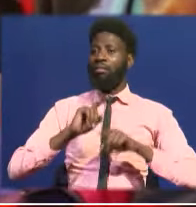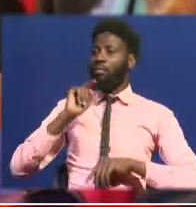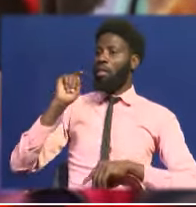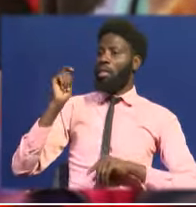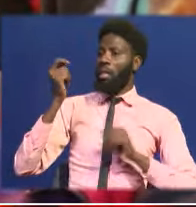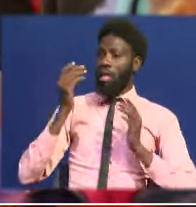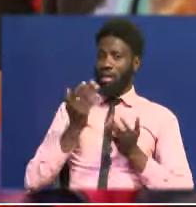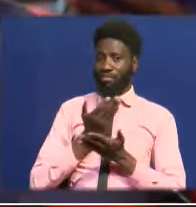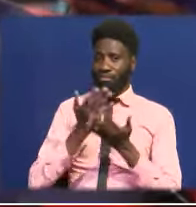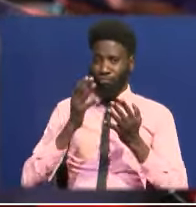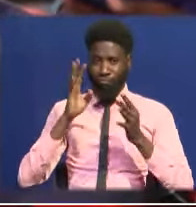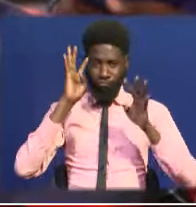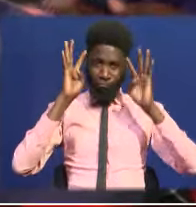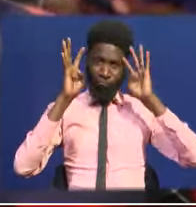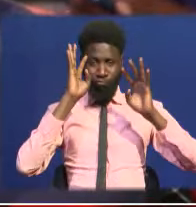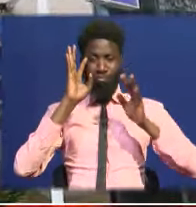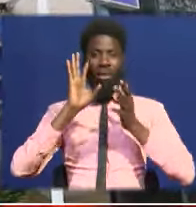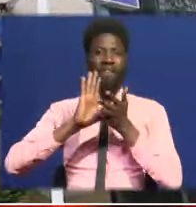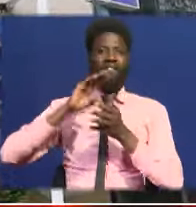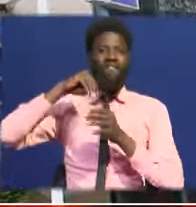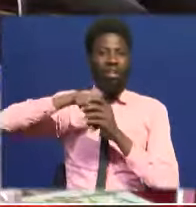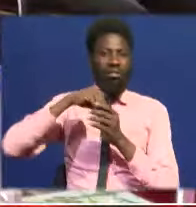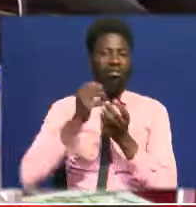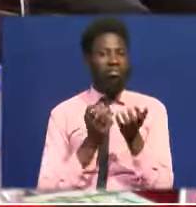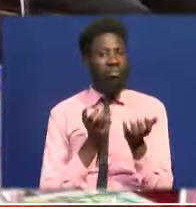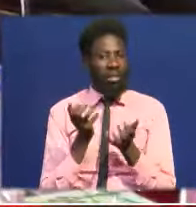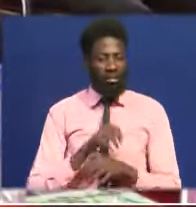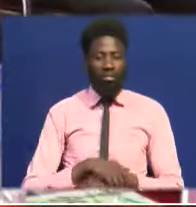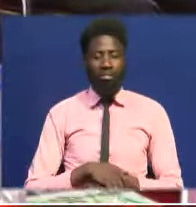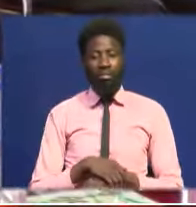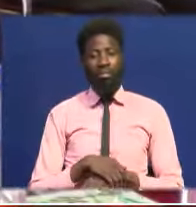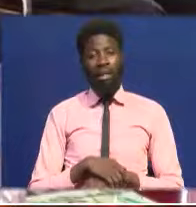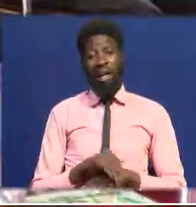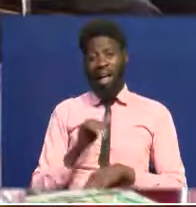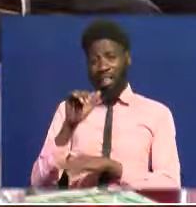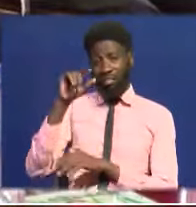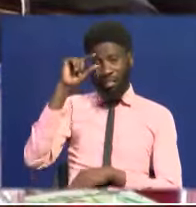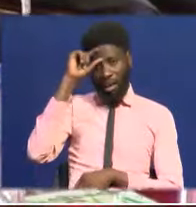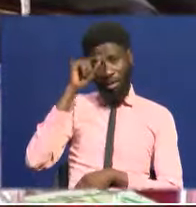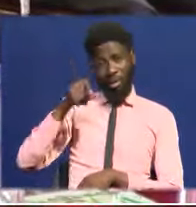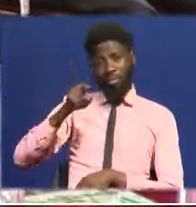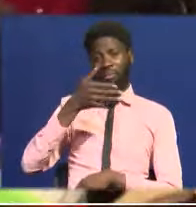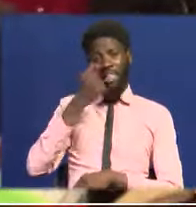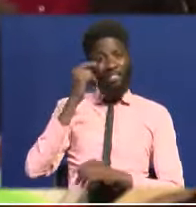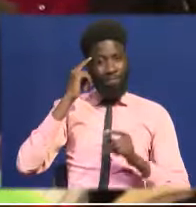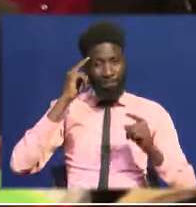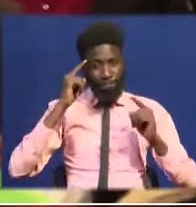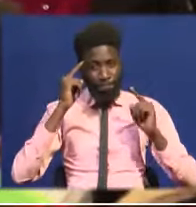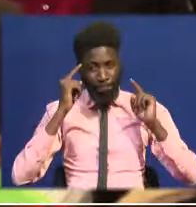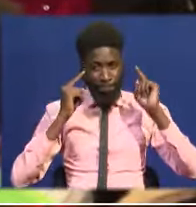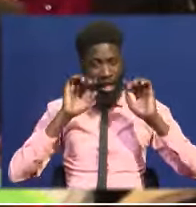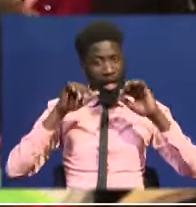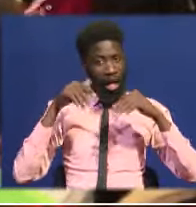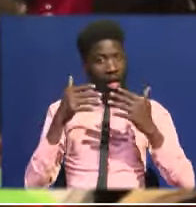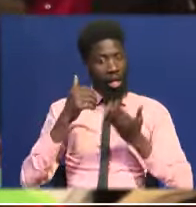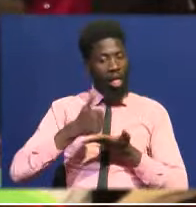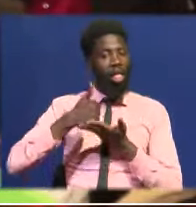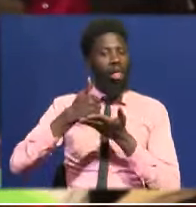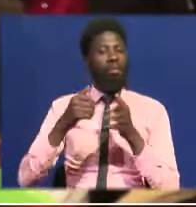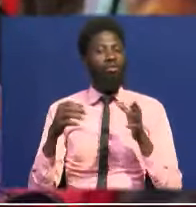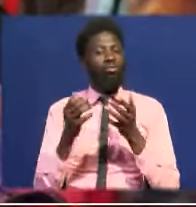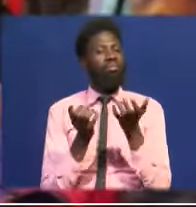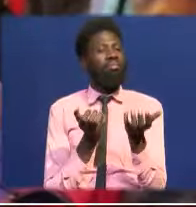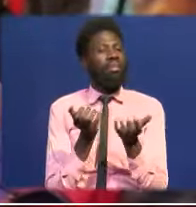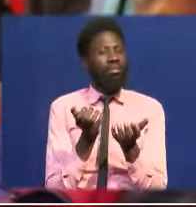pointed out that the government should consider helping entrepreneurs to grow and expand their ventures in a bid to